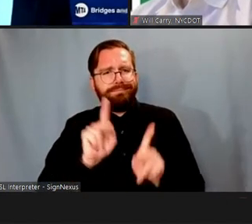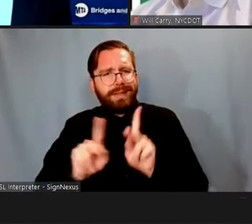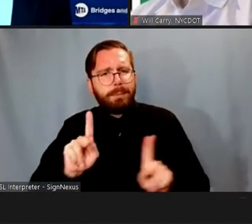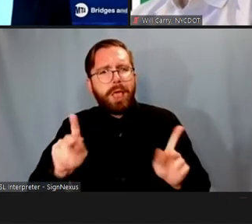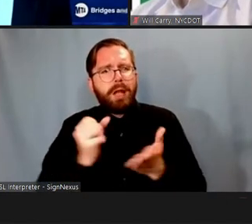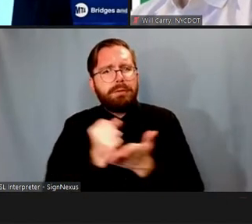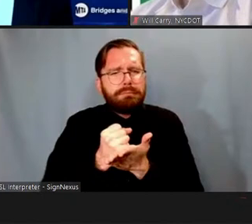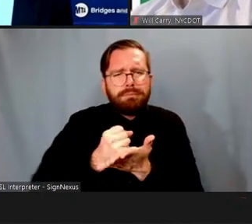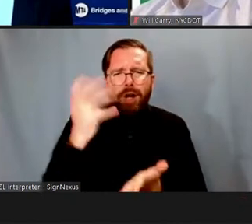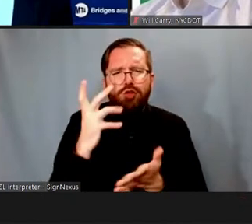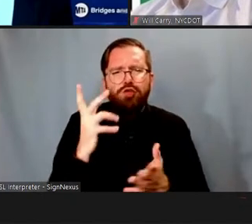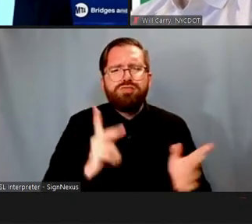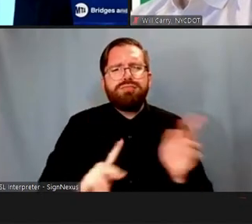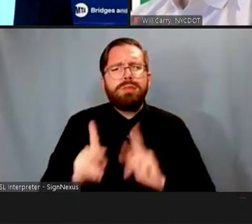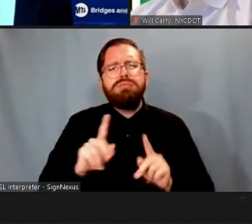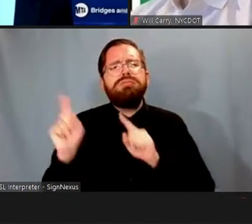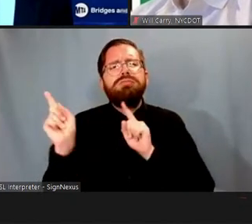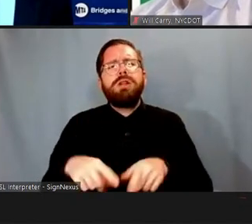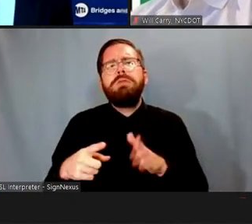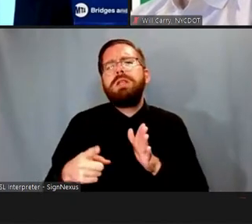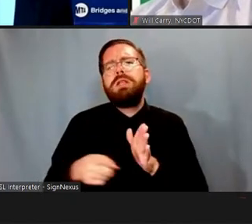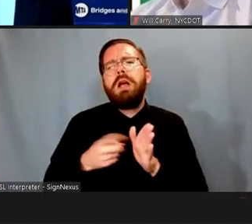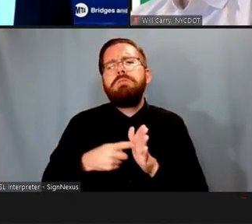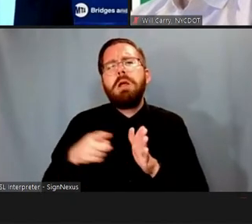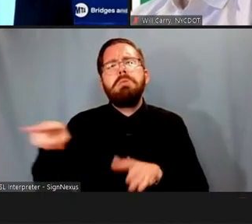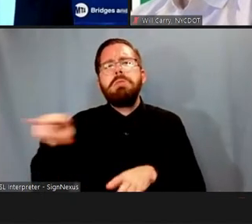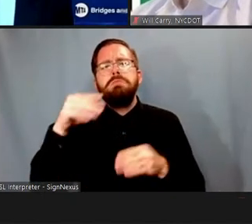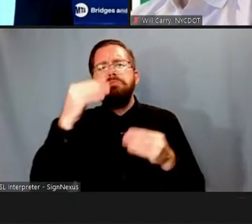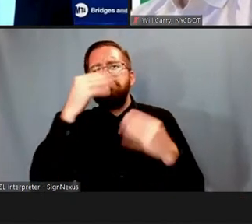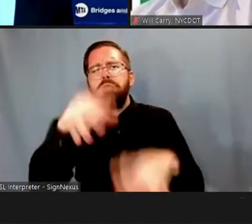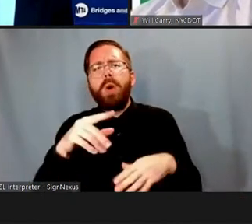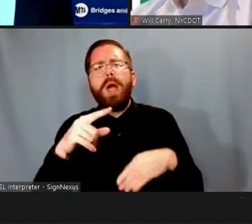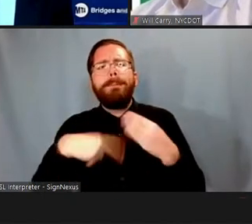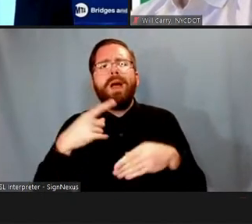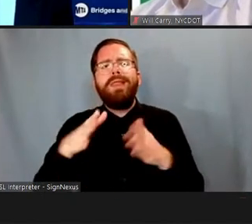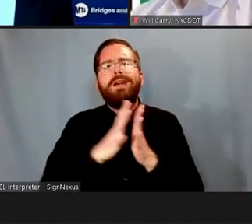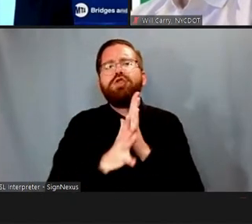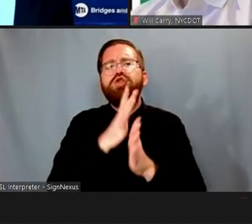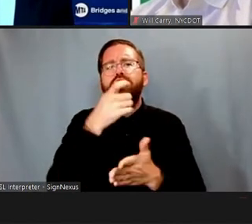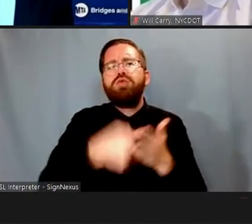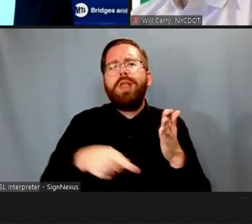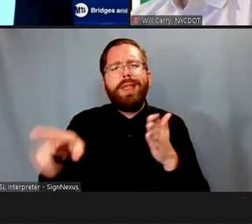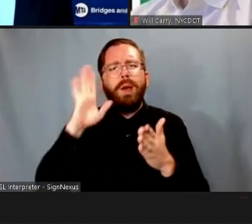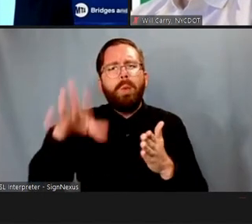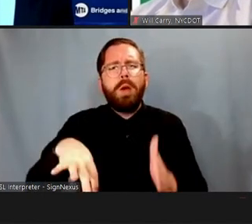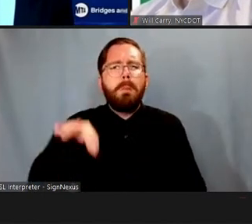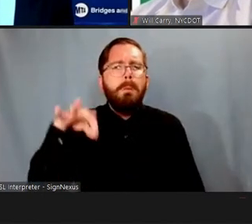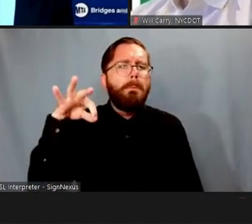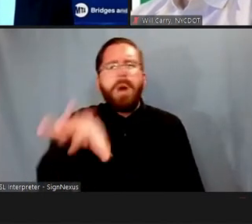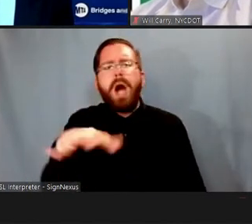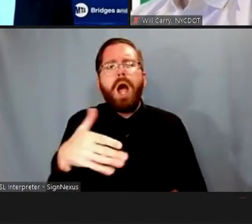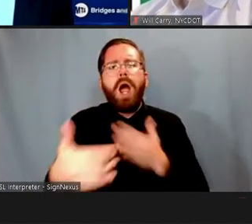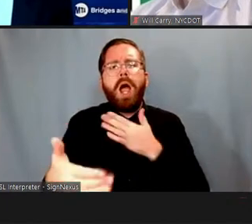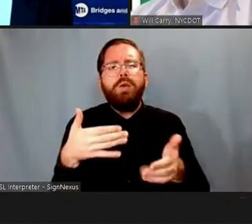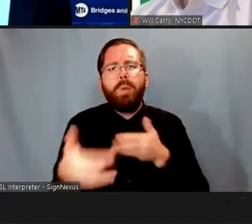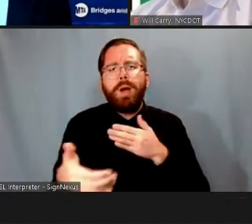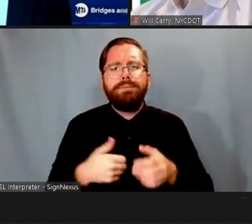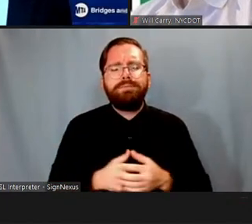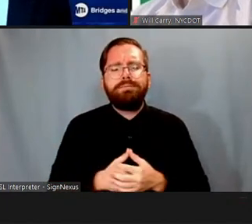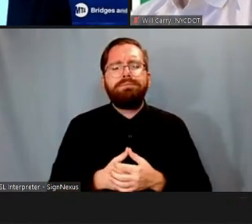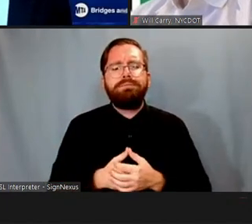sometimes they don't care about the congestion charge because they're going to just pay it anyway so i think that you really need to look